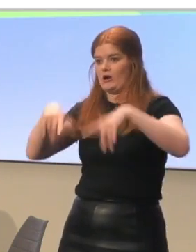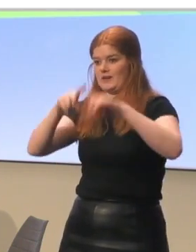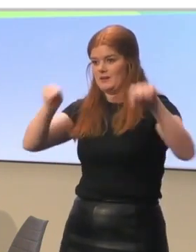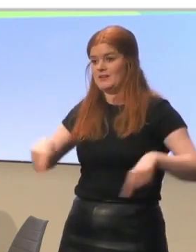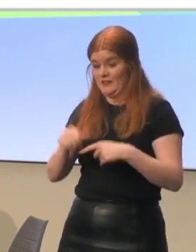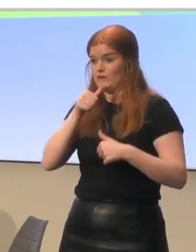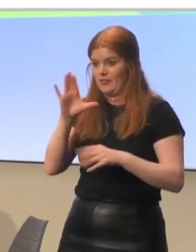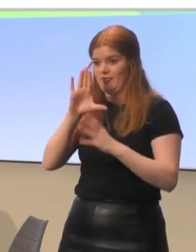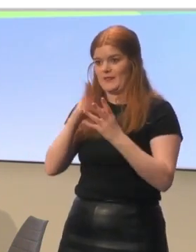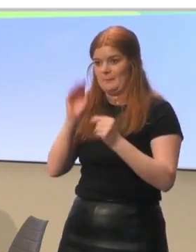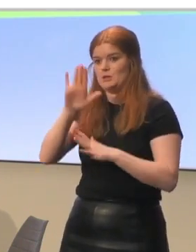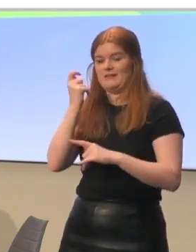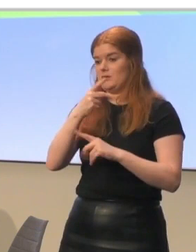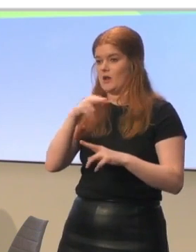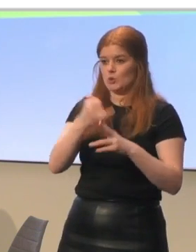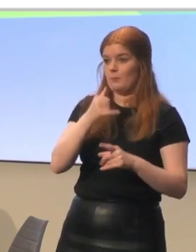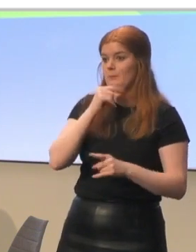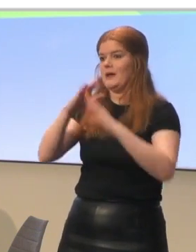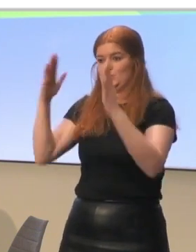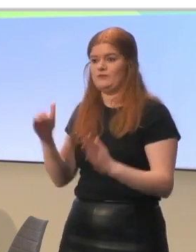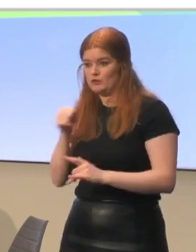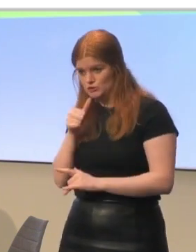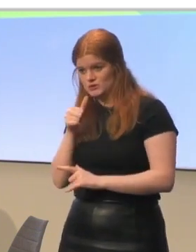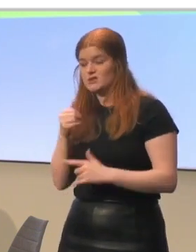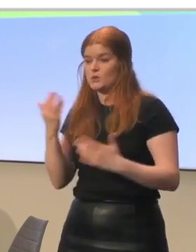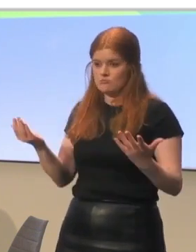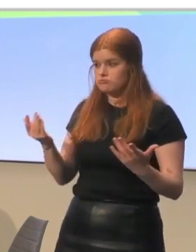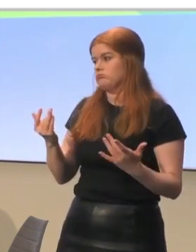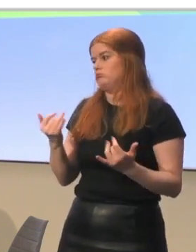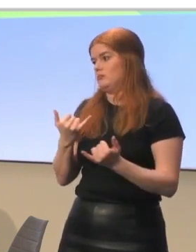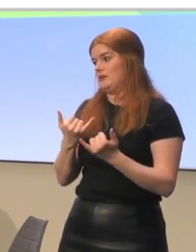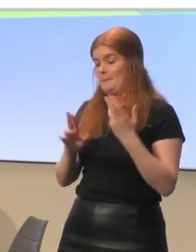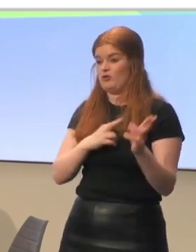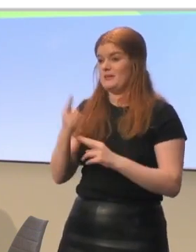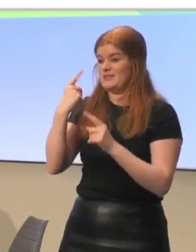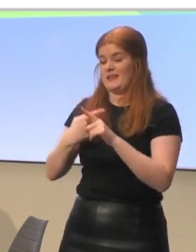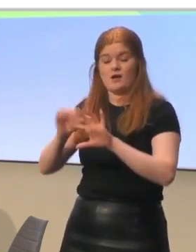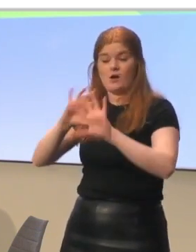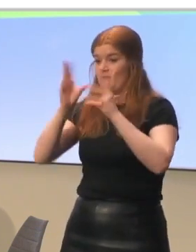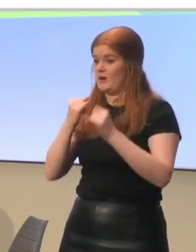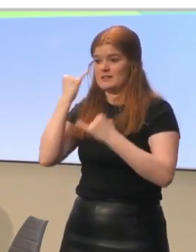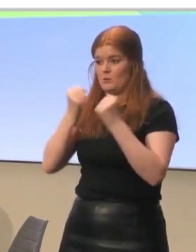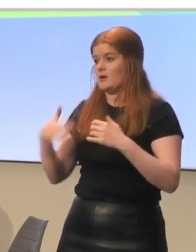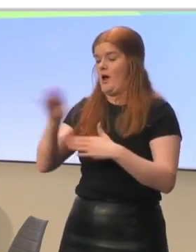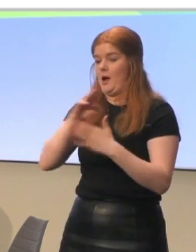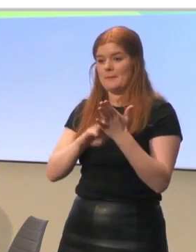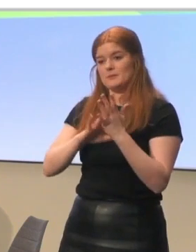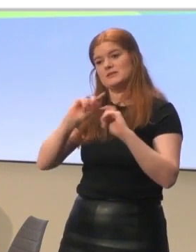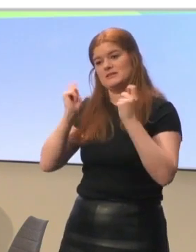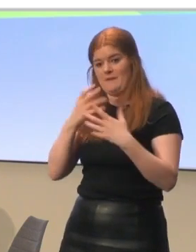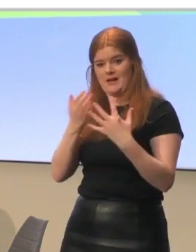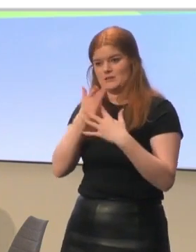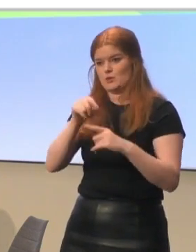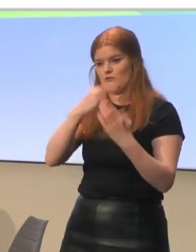shelter. So this gives, as I stressed, the whole idea that all members of the team have access